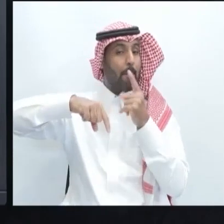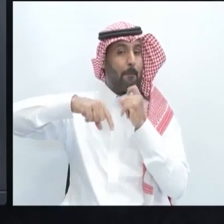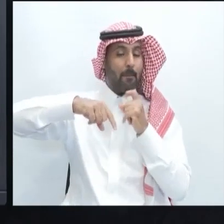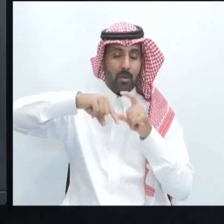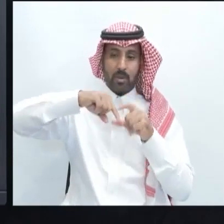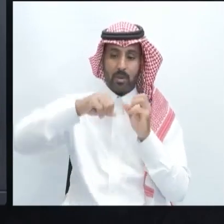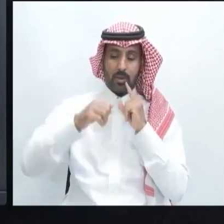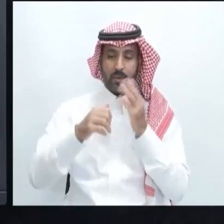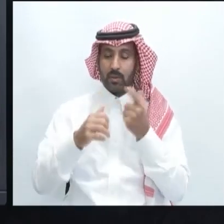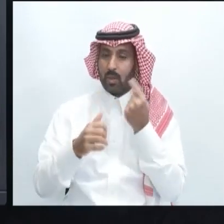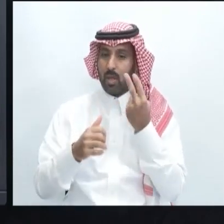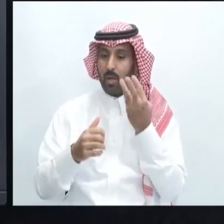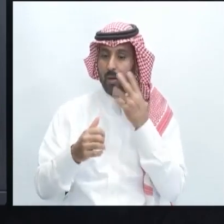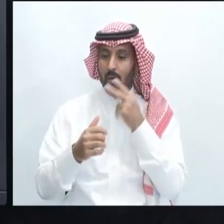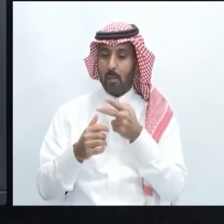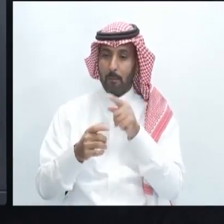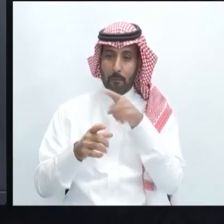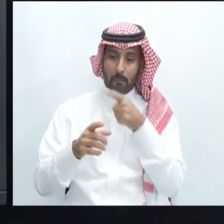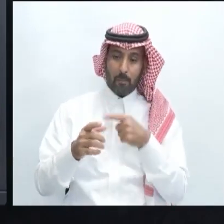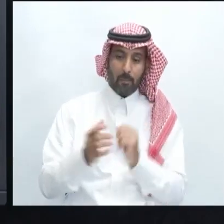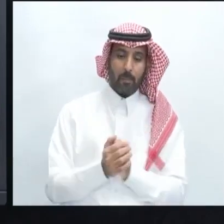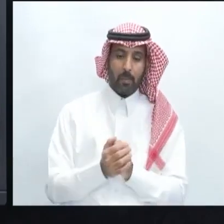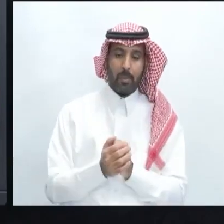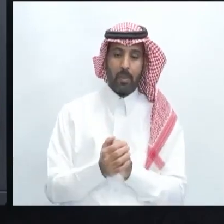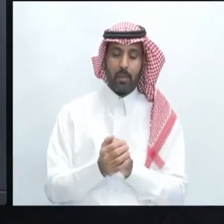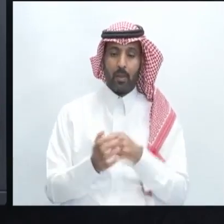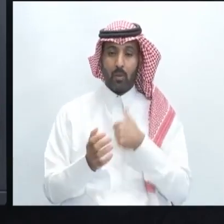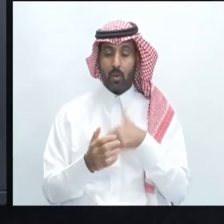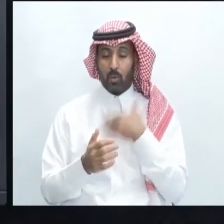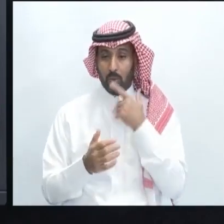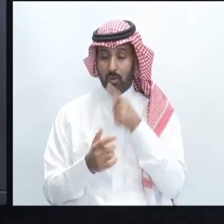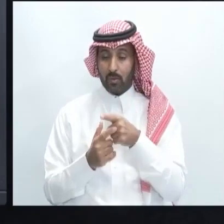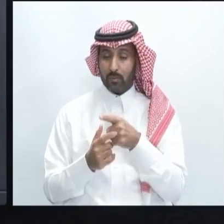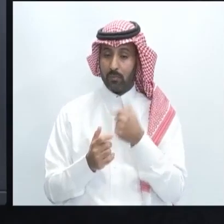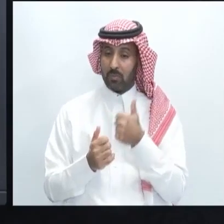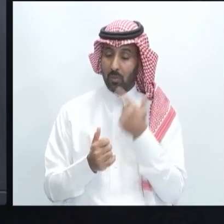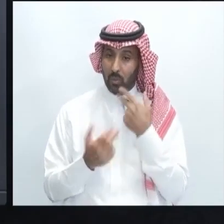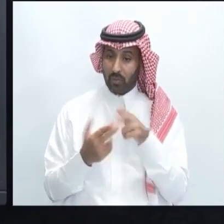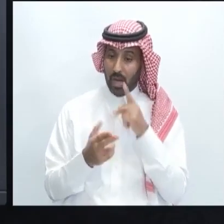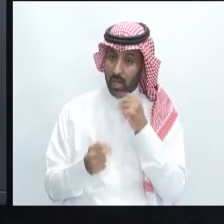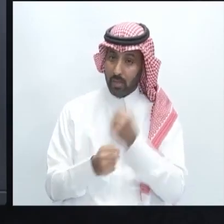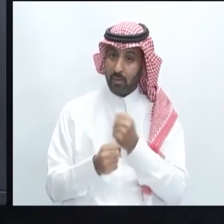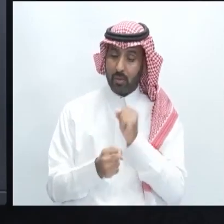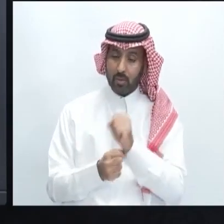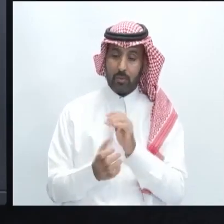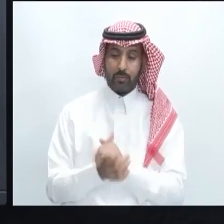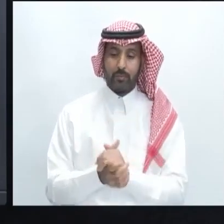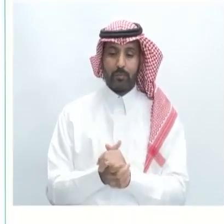We'll be listening to some numbers. The percentages of satisfied people and dissatisfied people